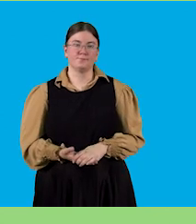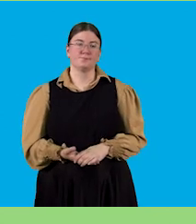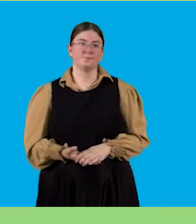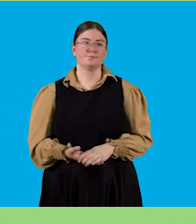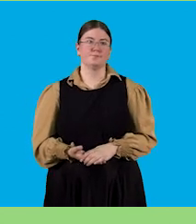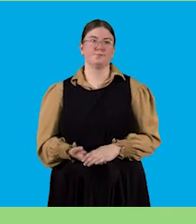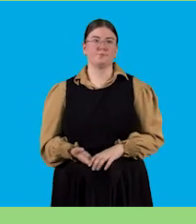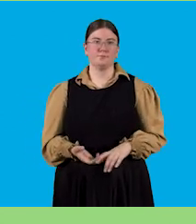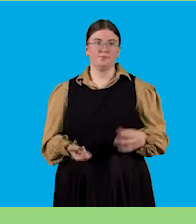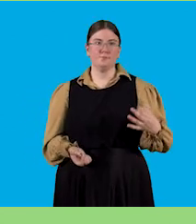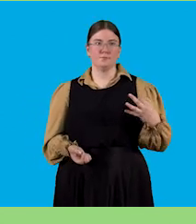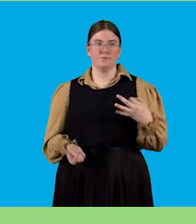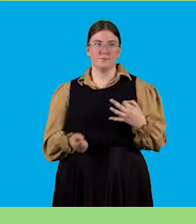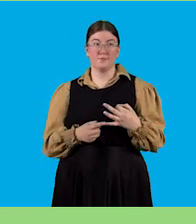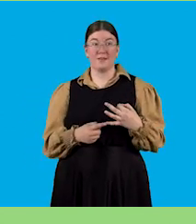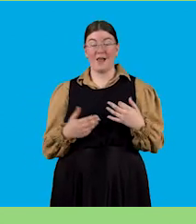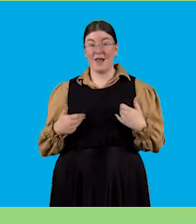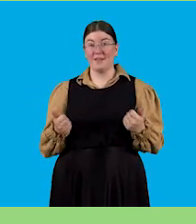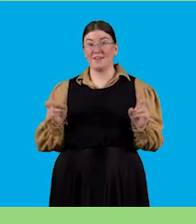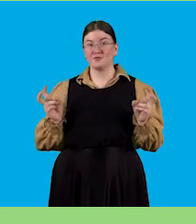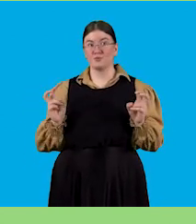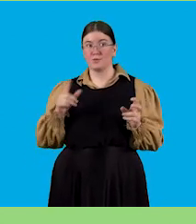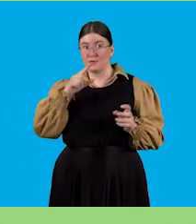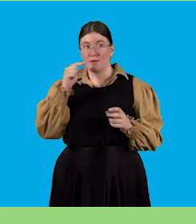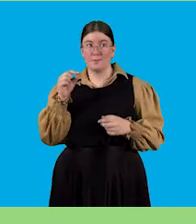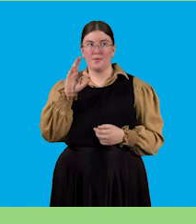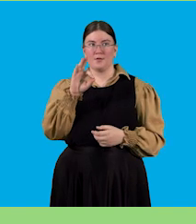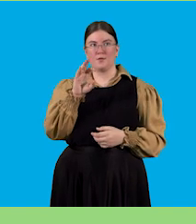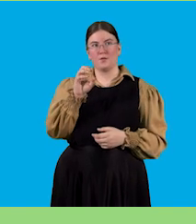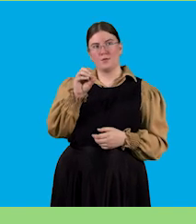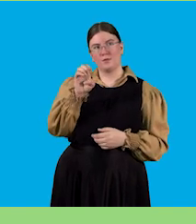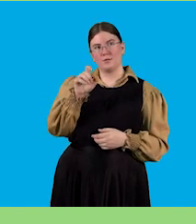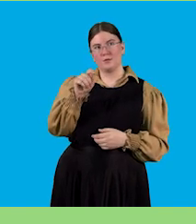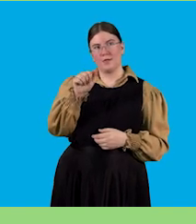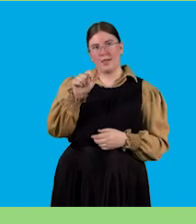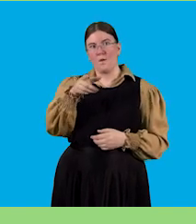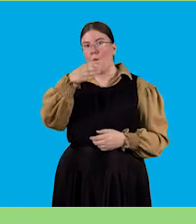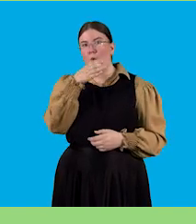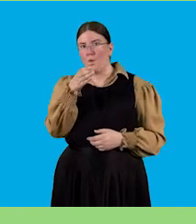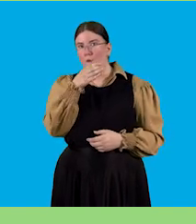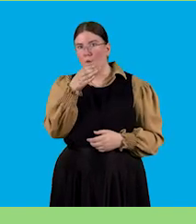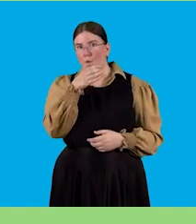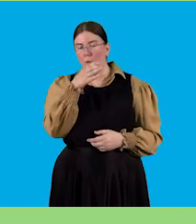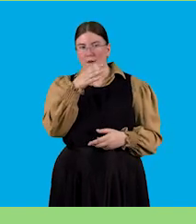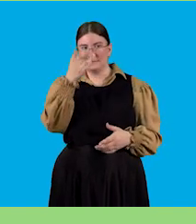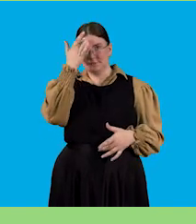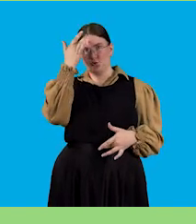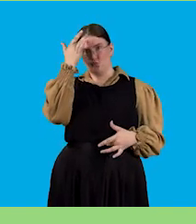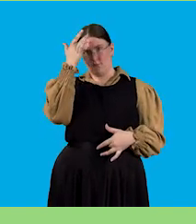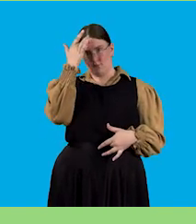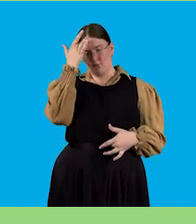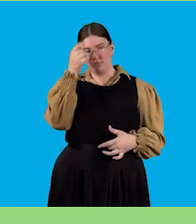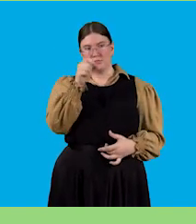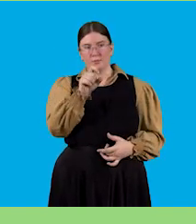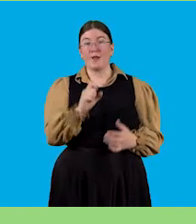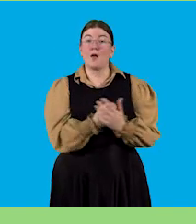sperm. And then we also have another health issue known as fetal alcohol syndrome.